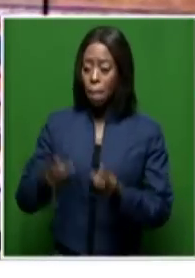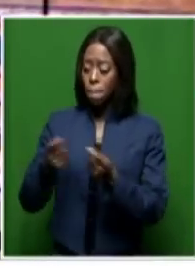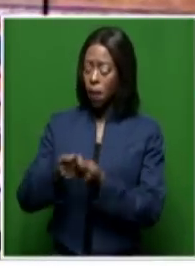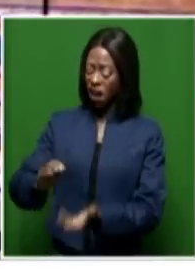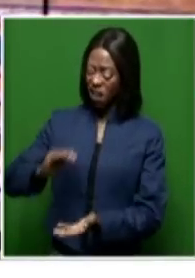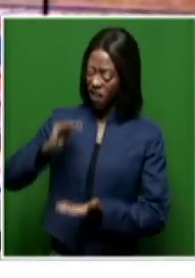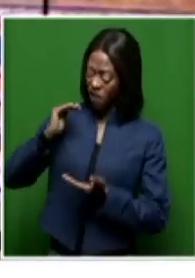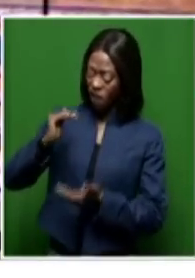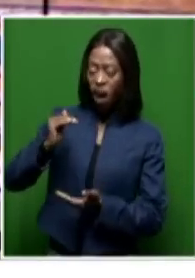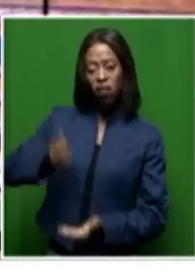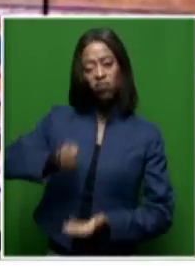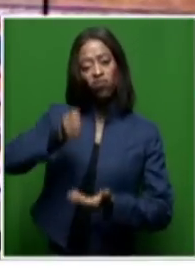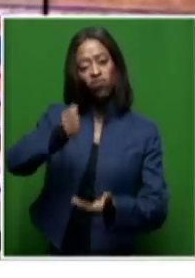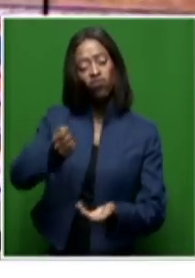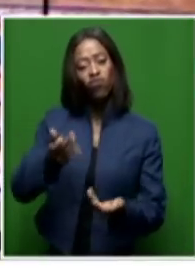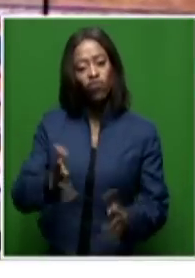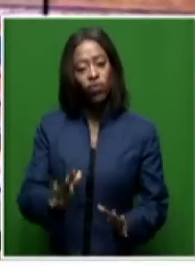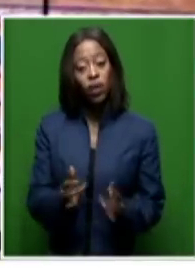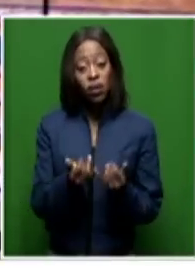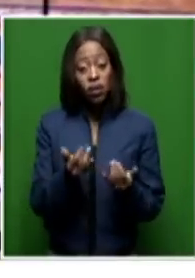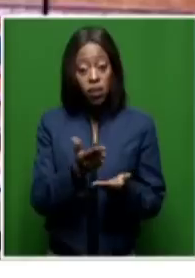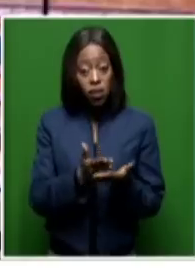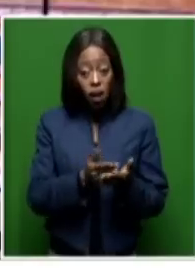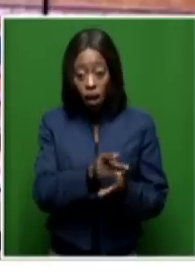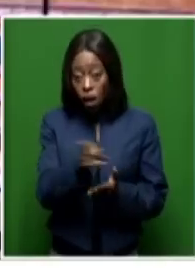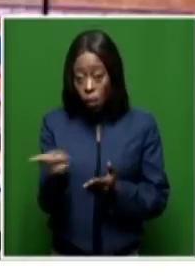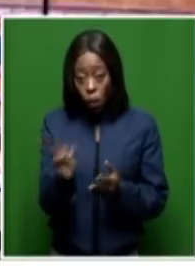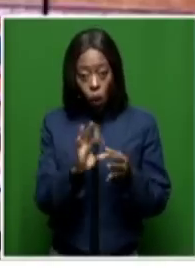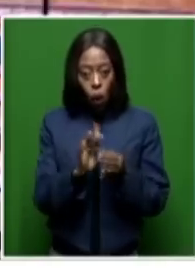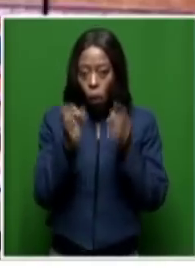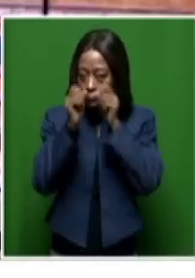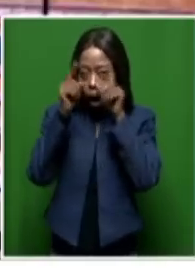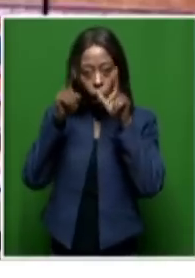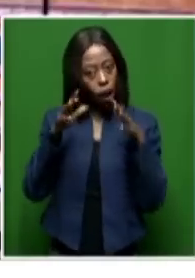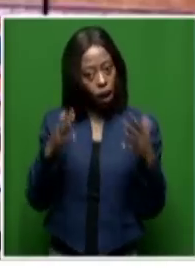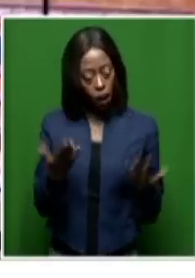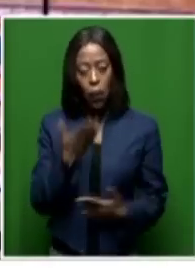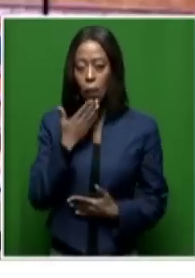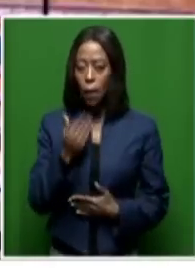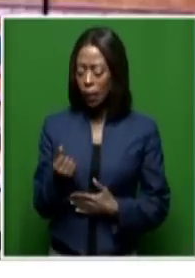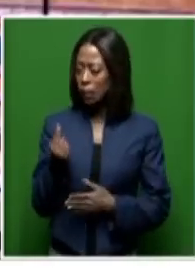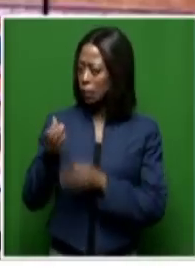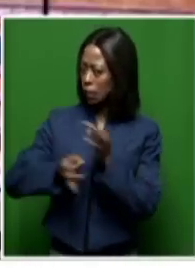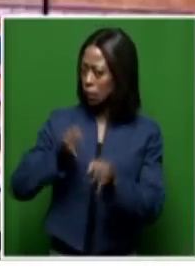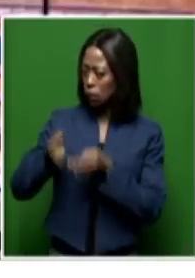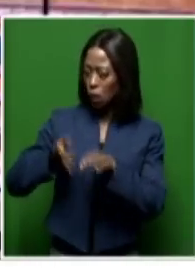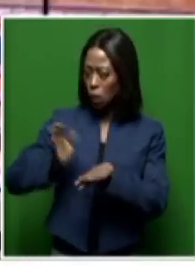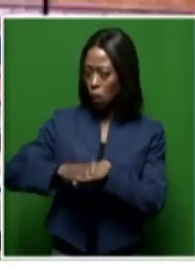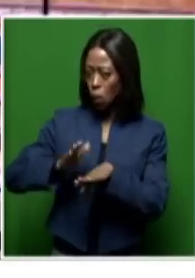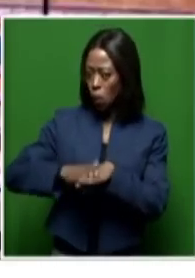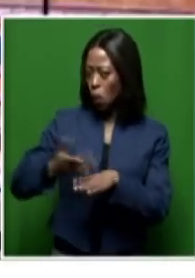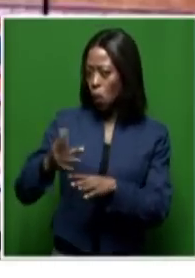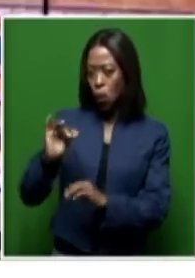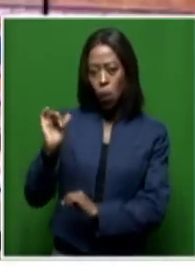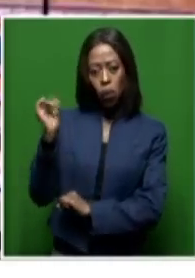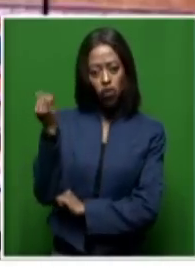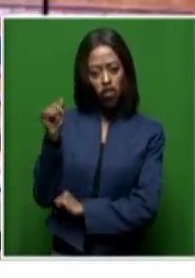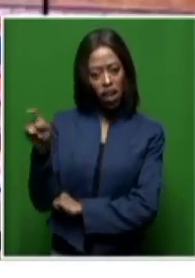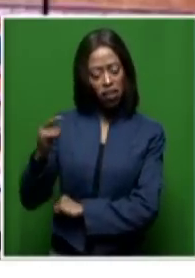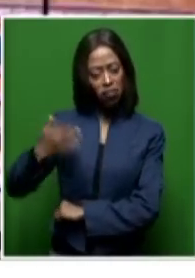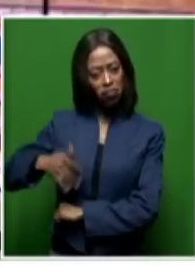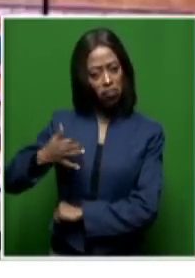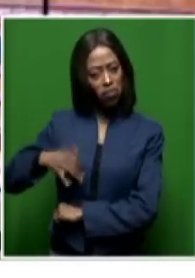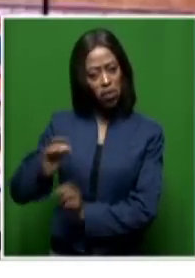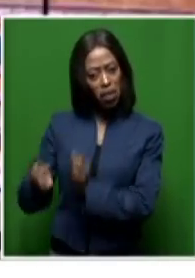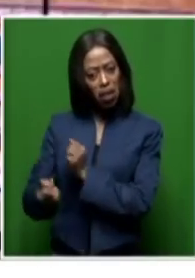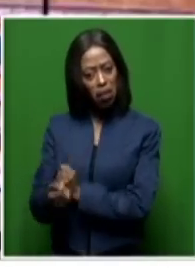But perhaps just for the benefit of our viewers, let's go back, talk about the Gibela factory in Ekurhuleni and the investment that's been